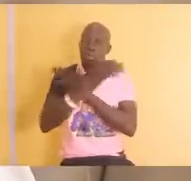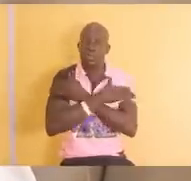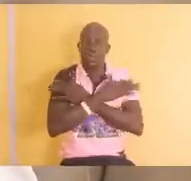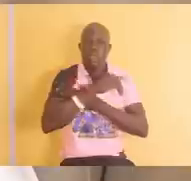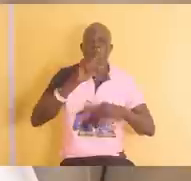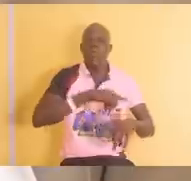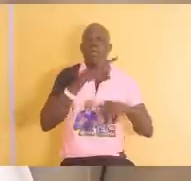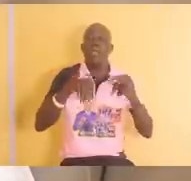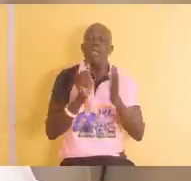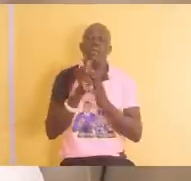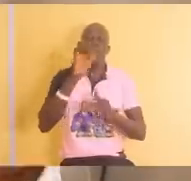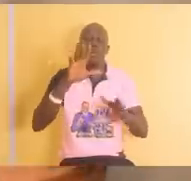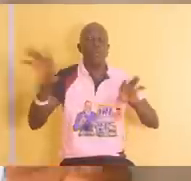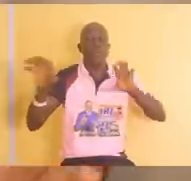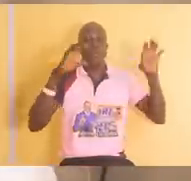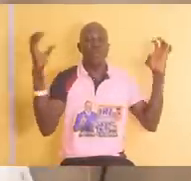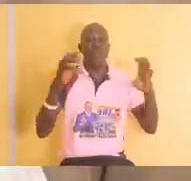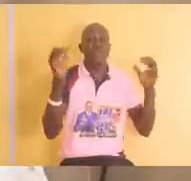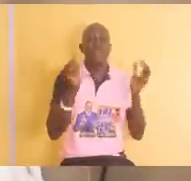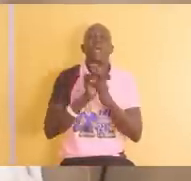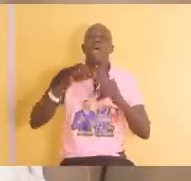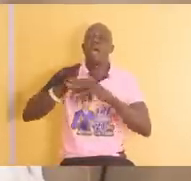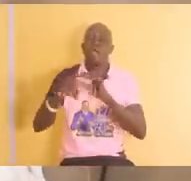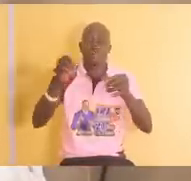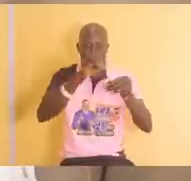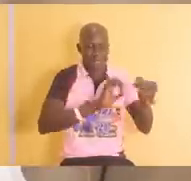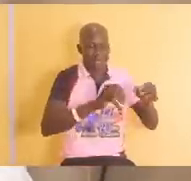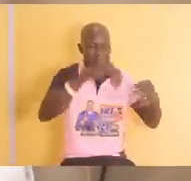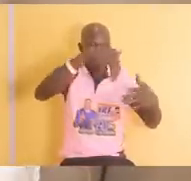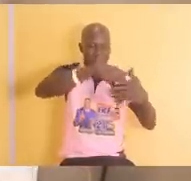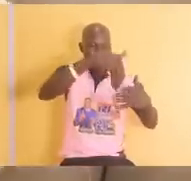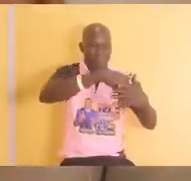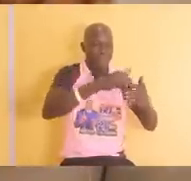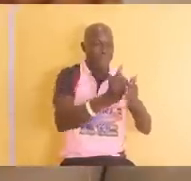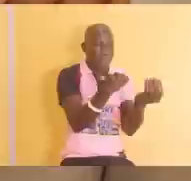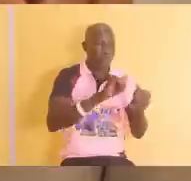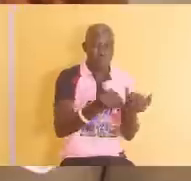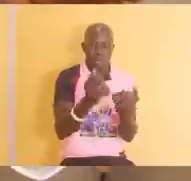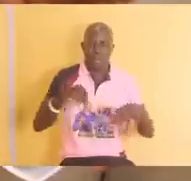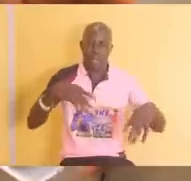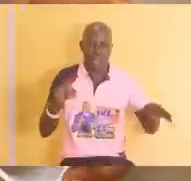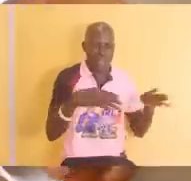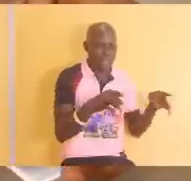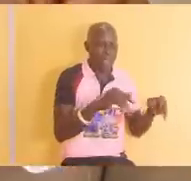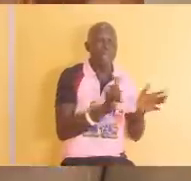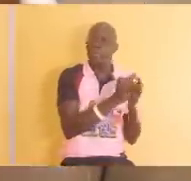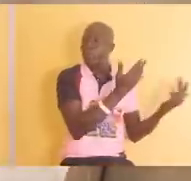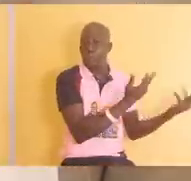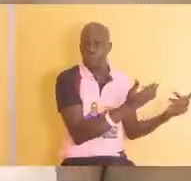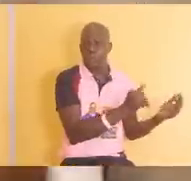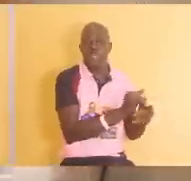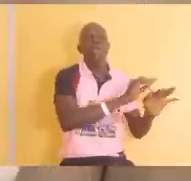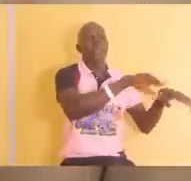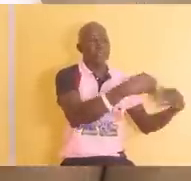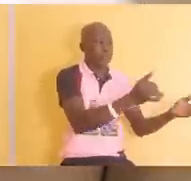Sunday. On Sunday. When do we have anniversary? I develop one. We open the envelope. You want to go? I develop one.